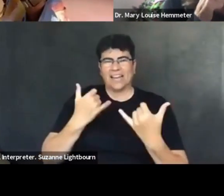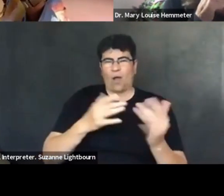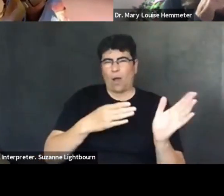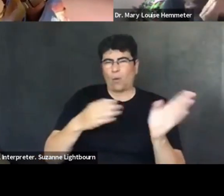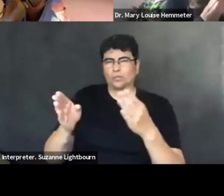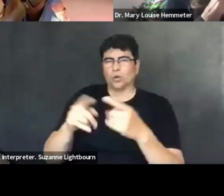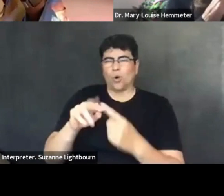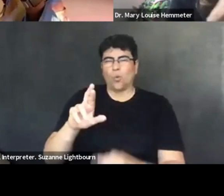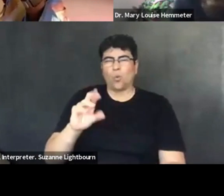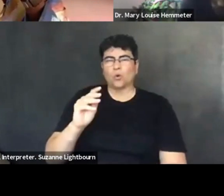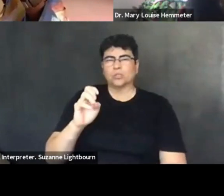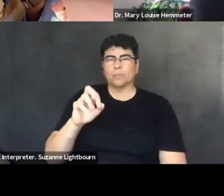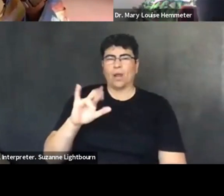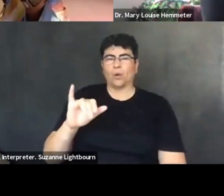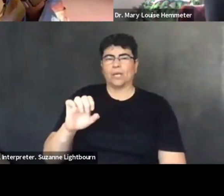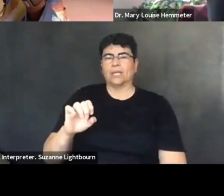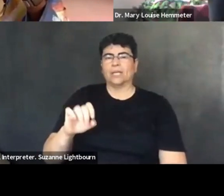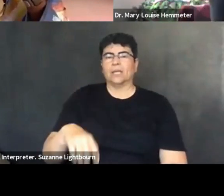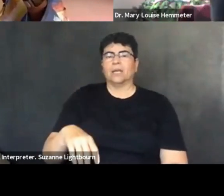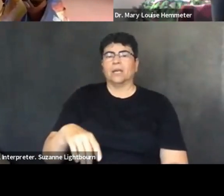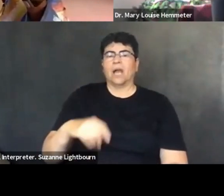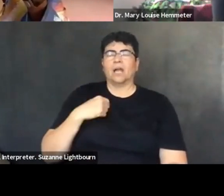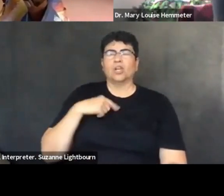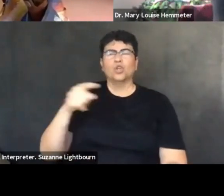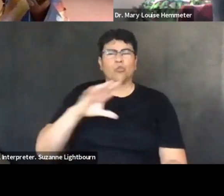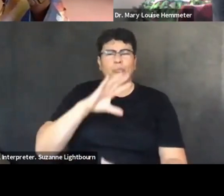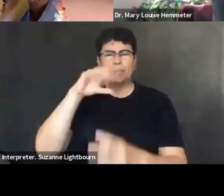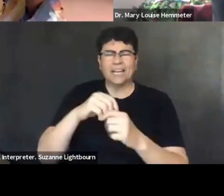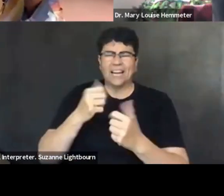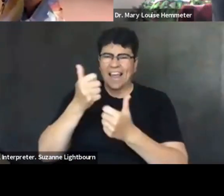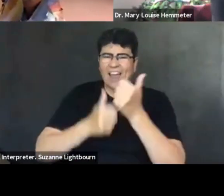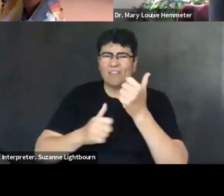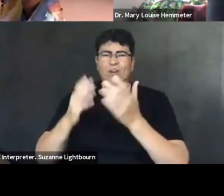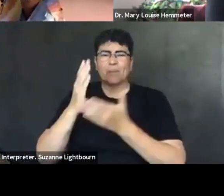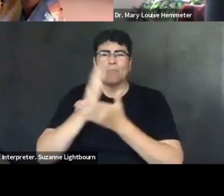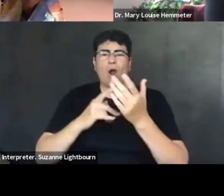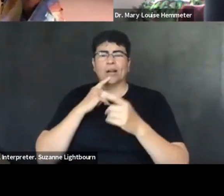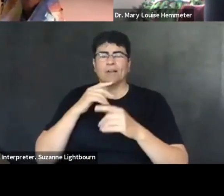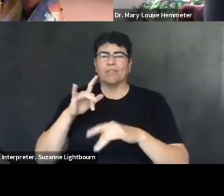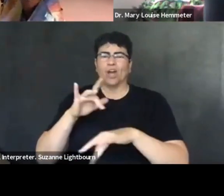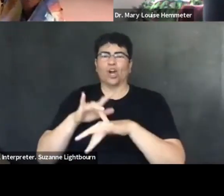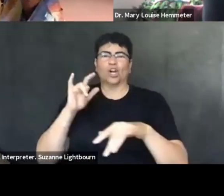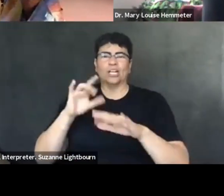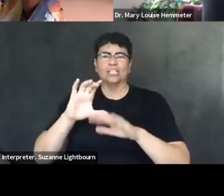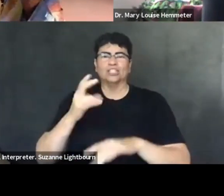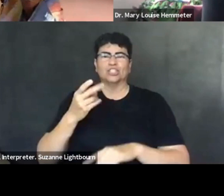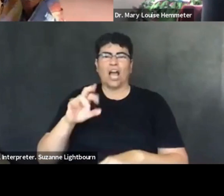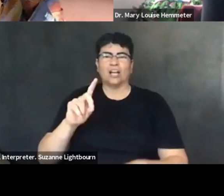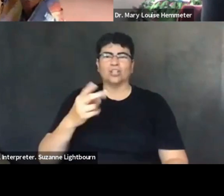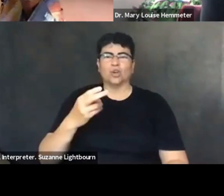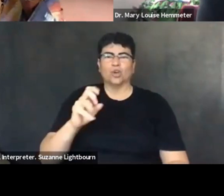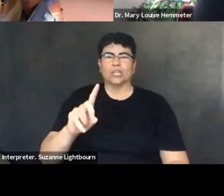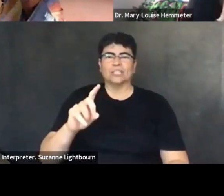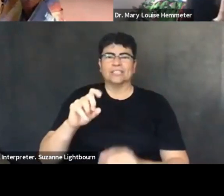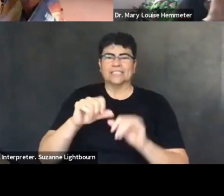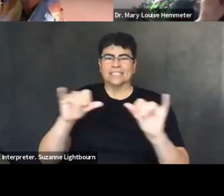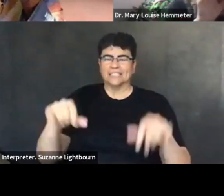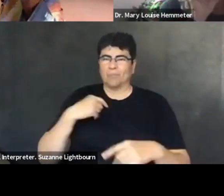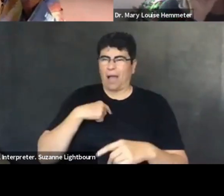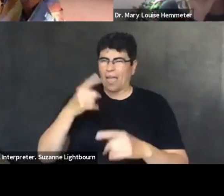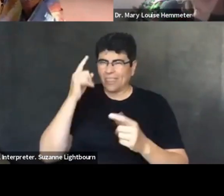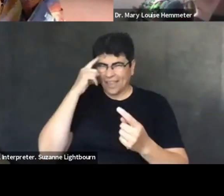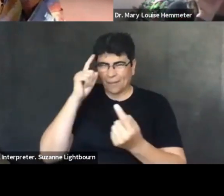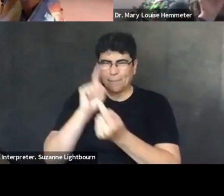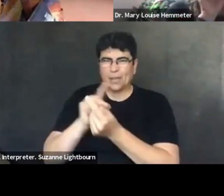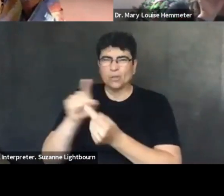You've been in pretty much every part of the early childhood system. I think when I first met you, you were a state administrator, and you've been